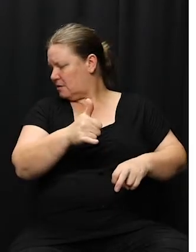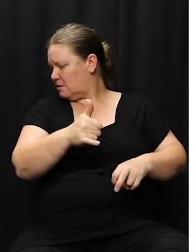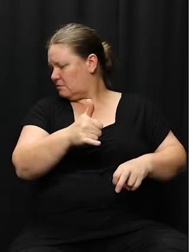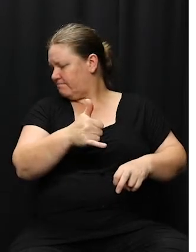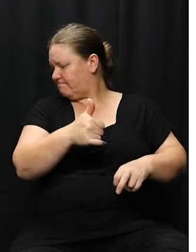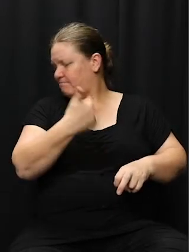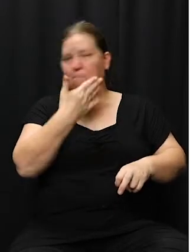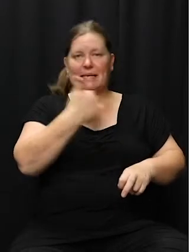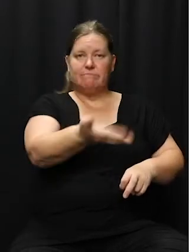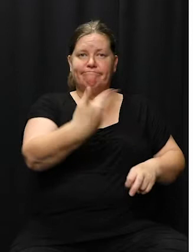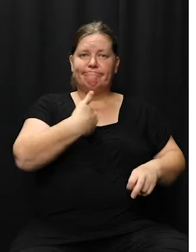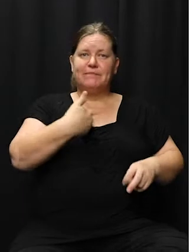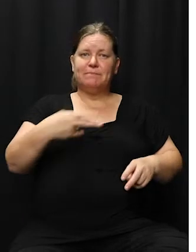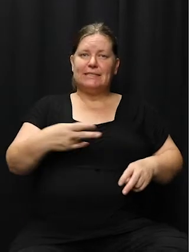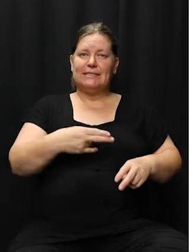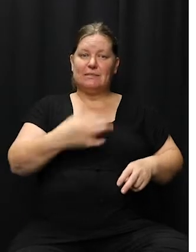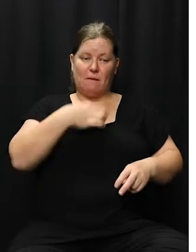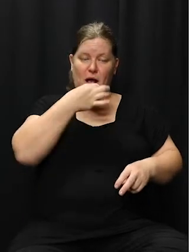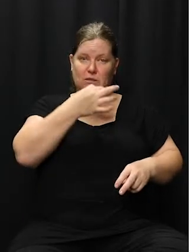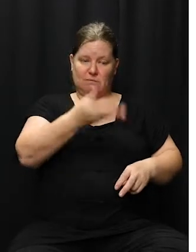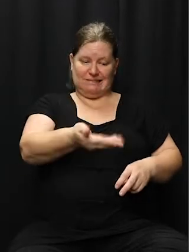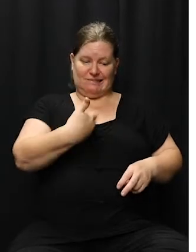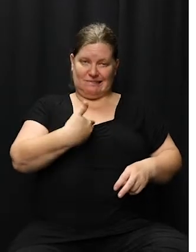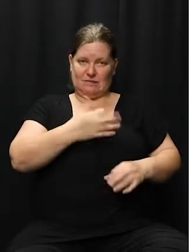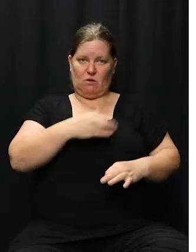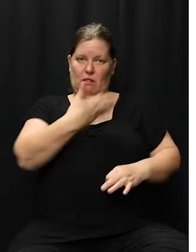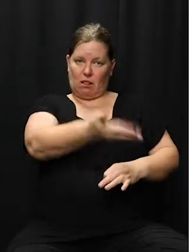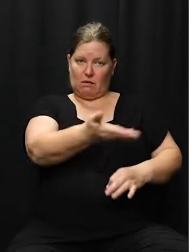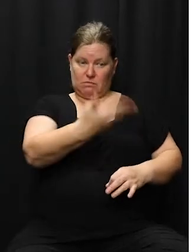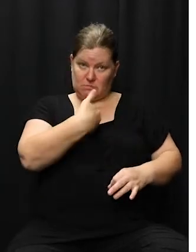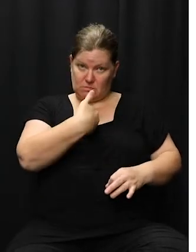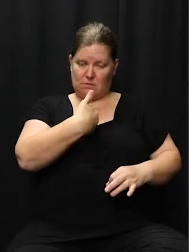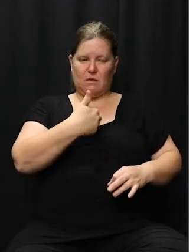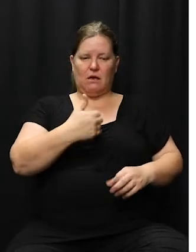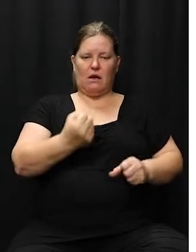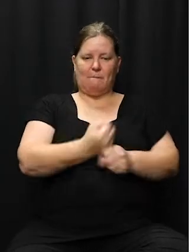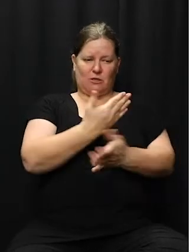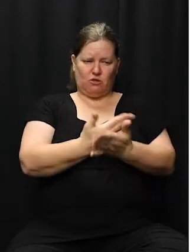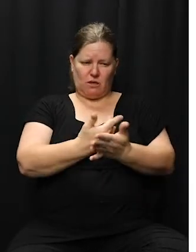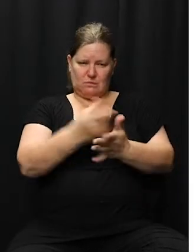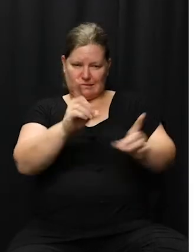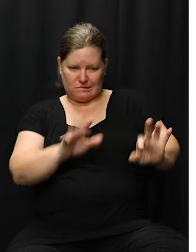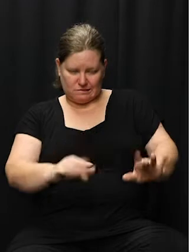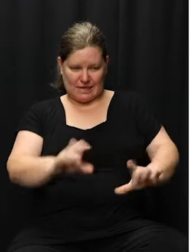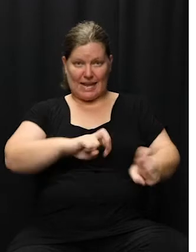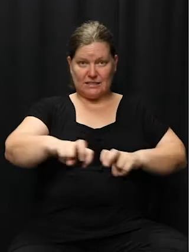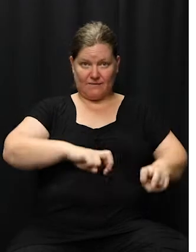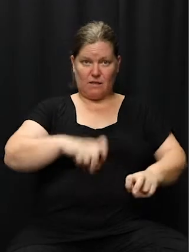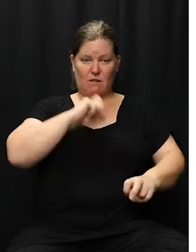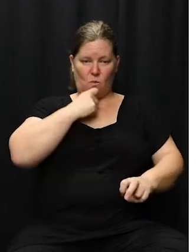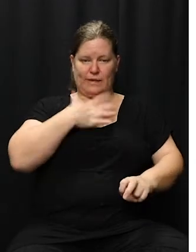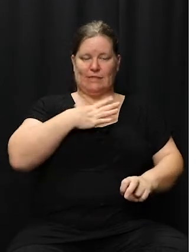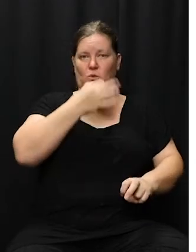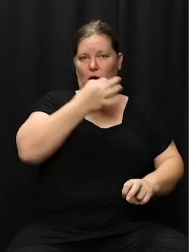up an activity where I'm saying, can you give me the scissors? I'm asking them to give me the scissors, not give to